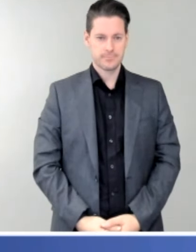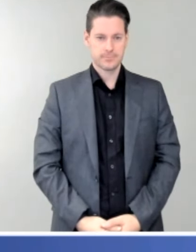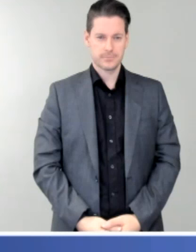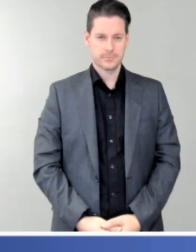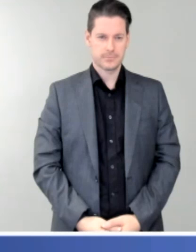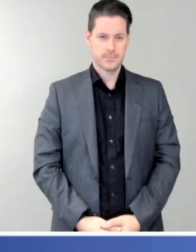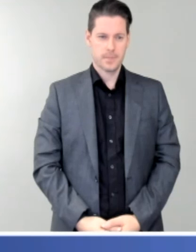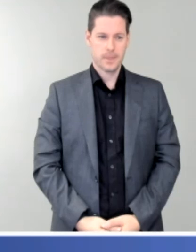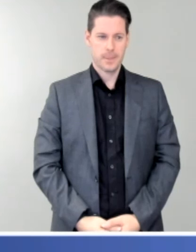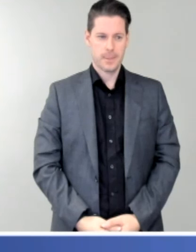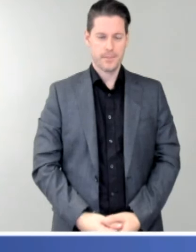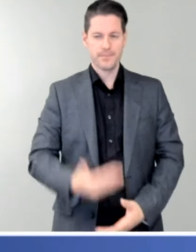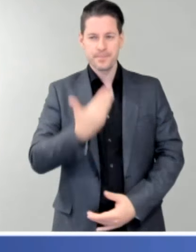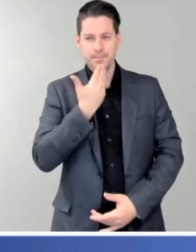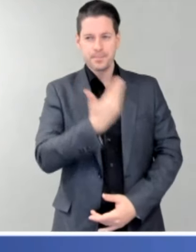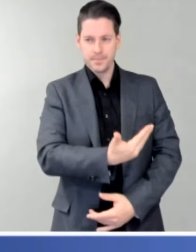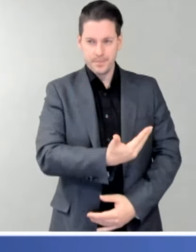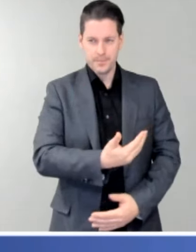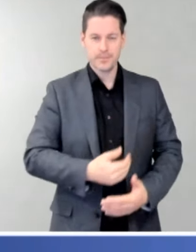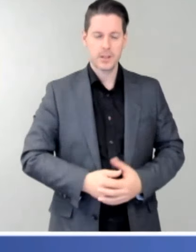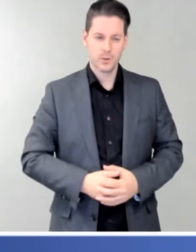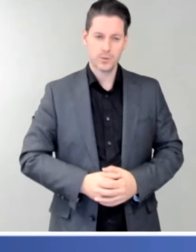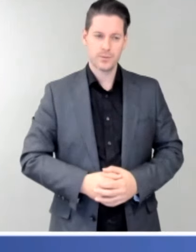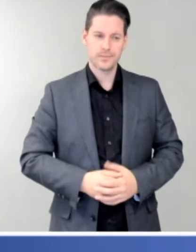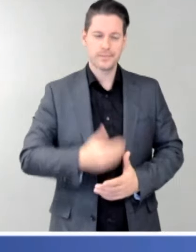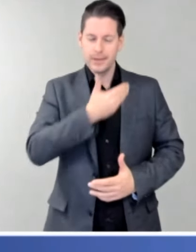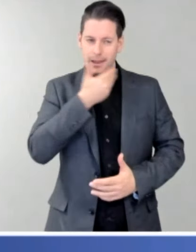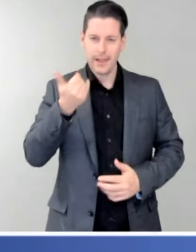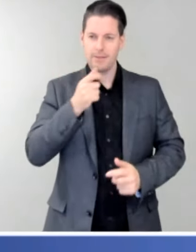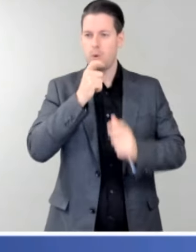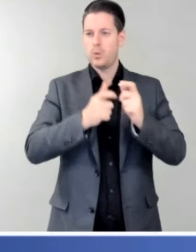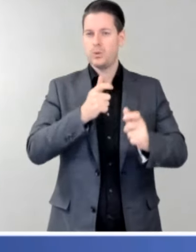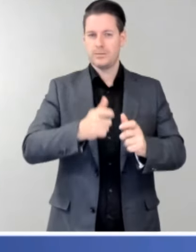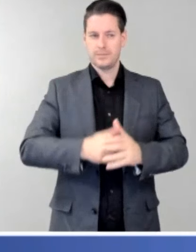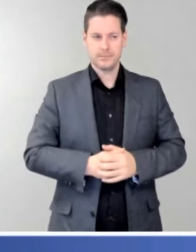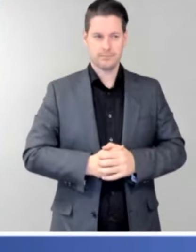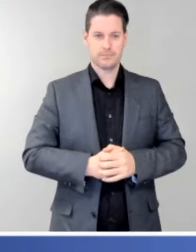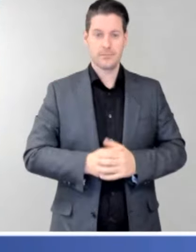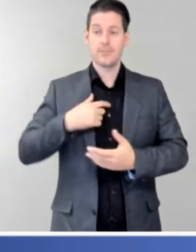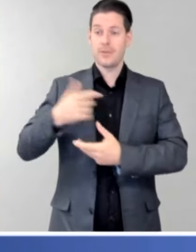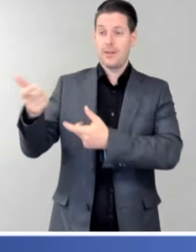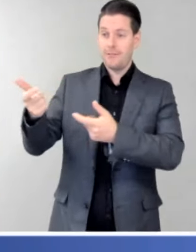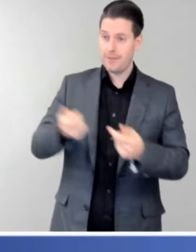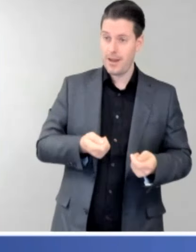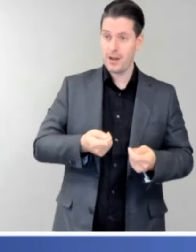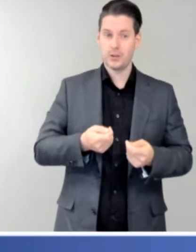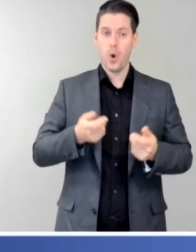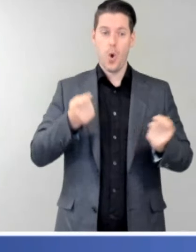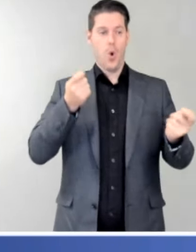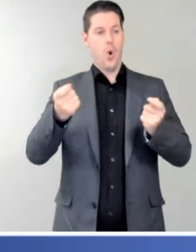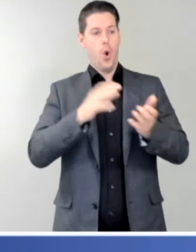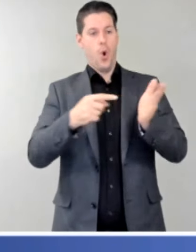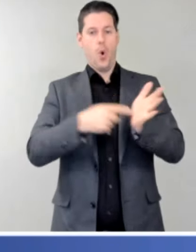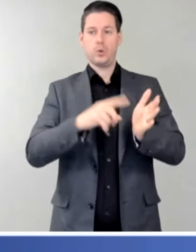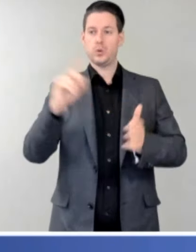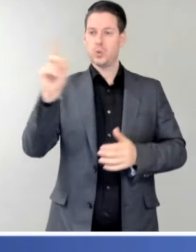Thank you, Your Excellency, for your heartfelt words. I would now like to invite today's host, the Minister for Foreign Affairs, Senator